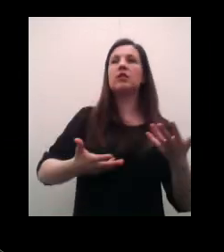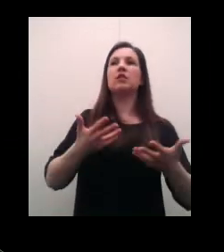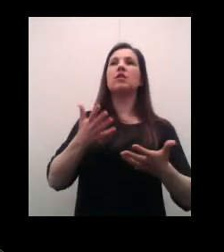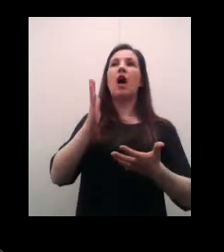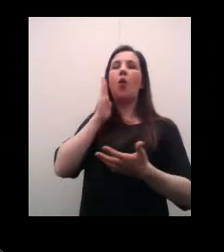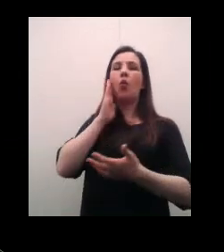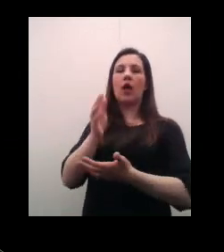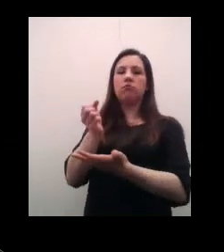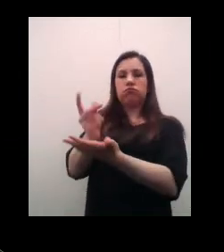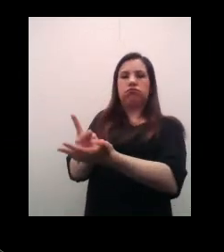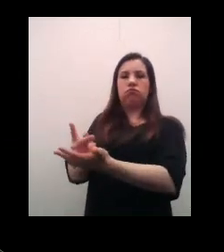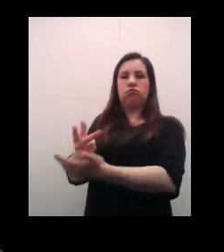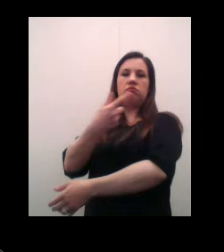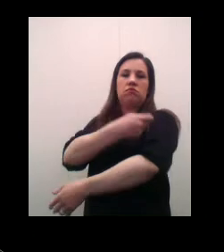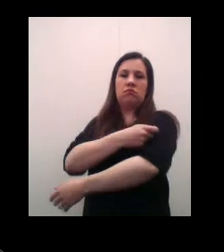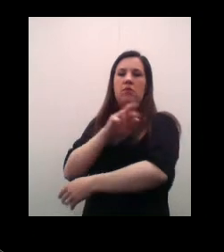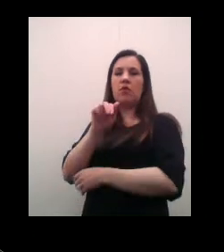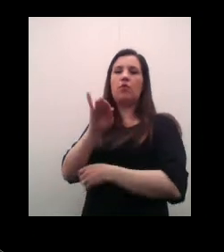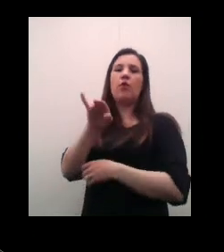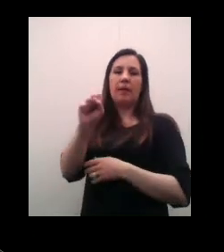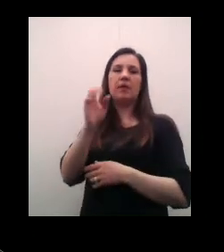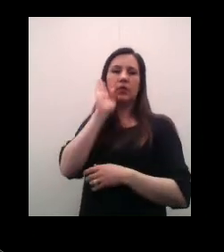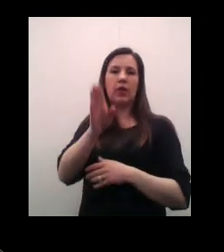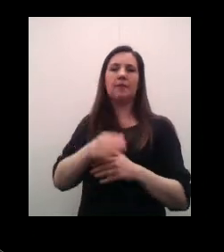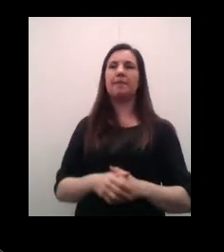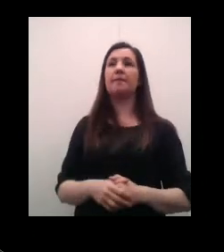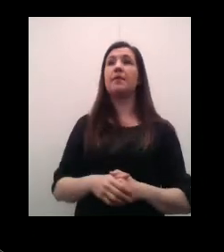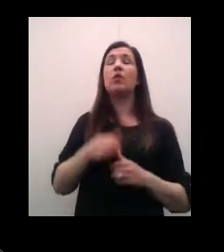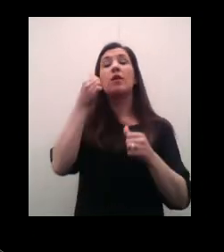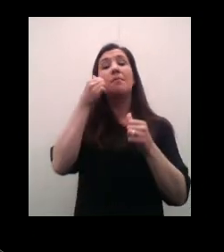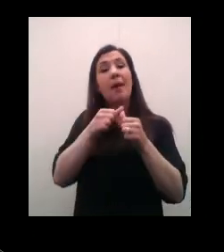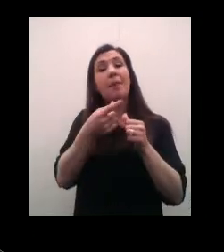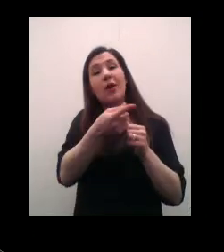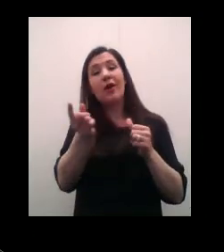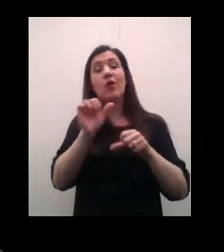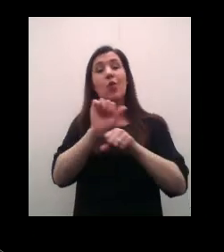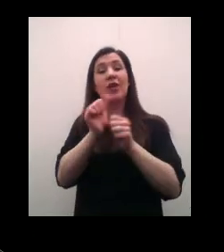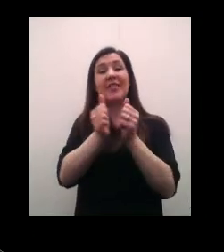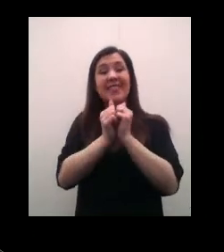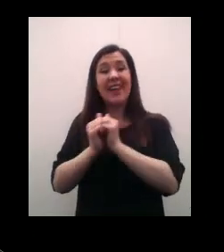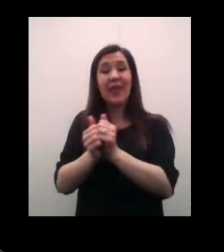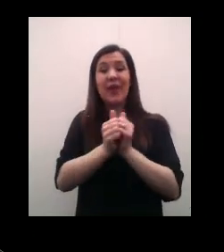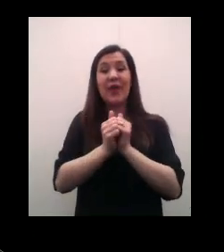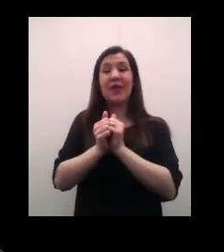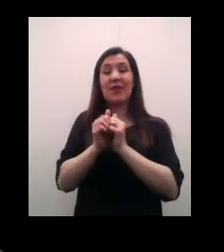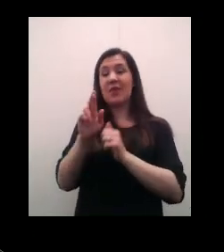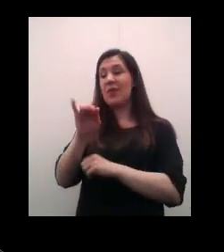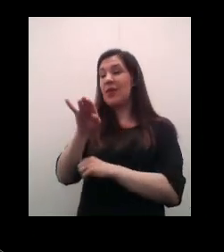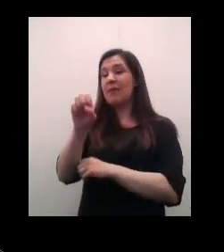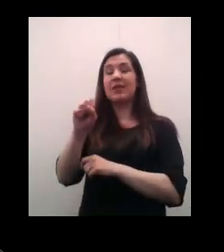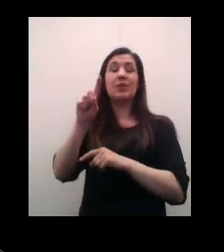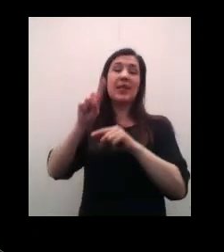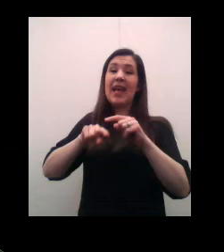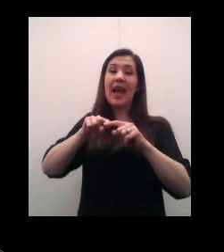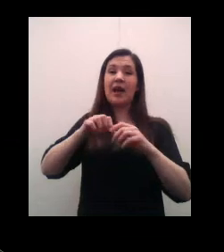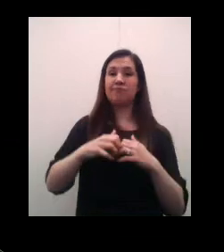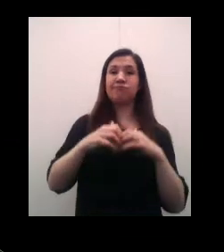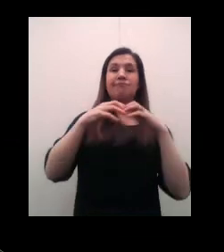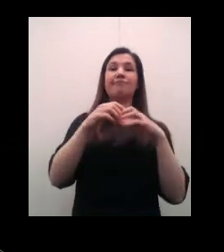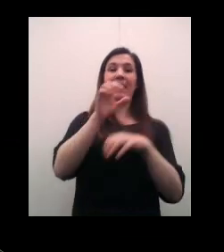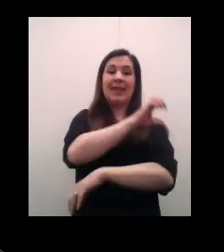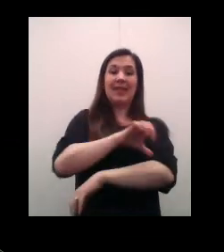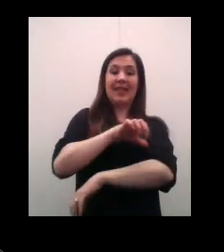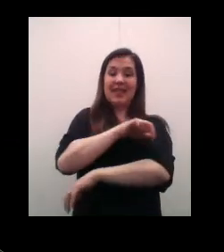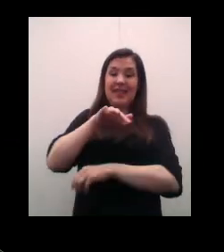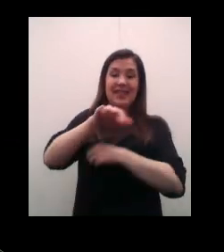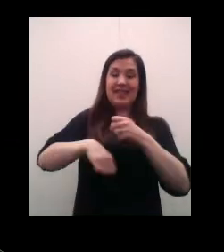rabies vaccines. So remember, we all have to work together on rabies because we're not going to be able to have rabies clinics this spring. So